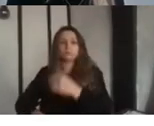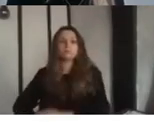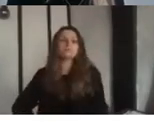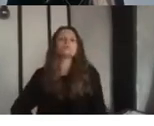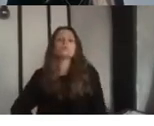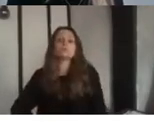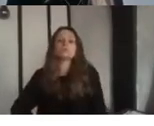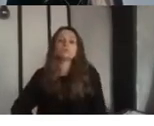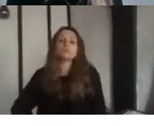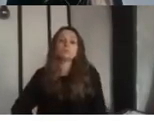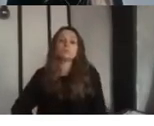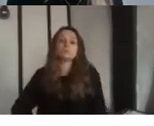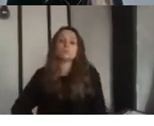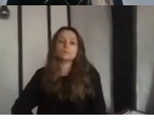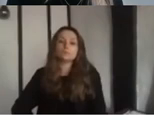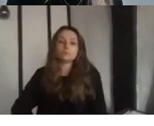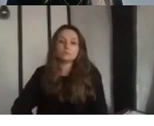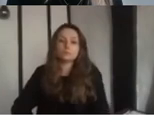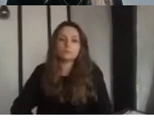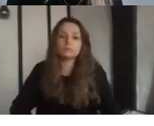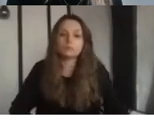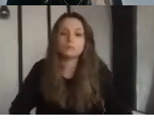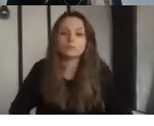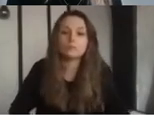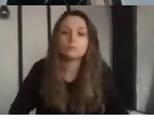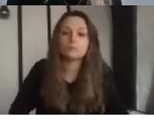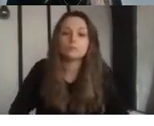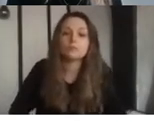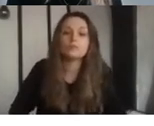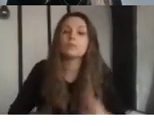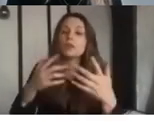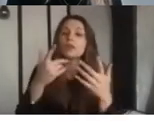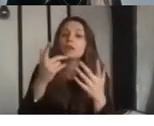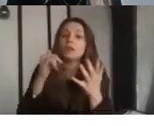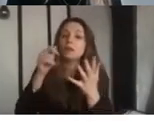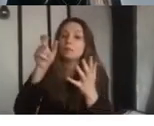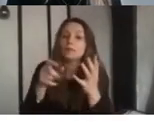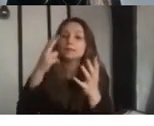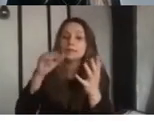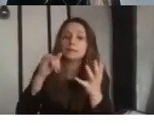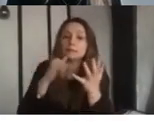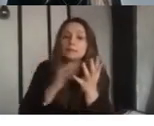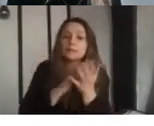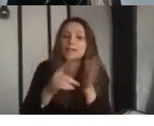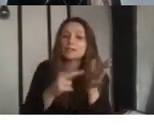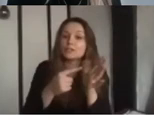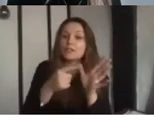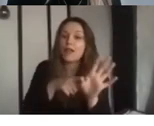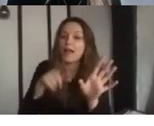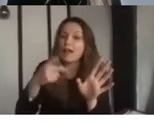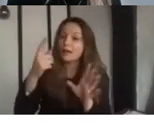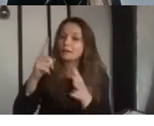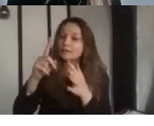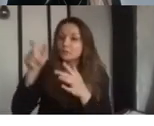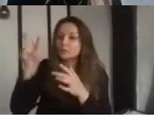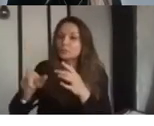Shania from that studied English at Harrow College has said that studying English language at Harrow College